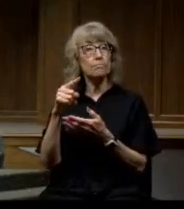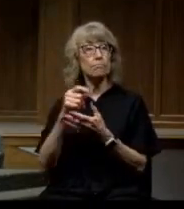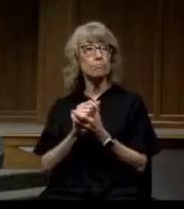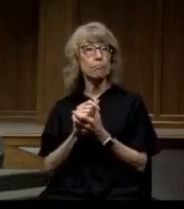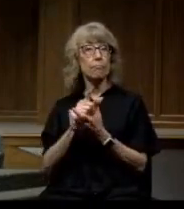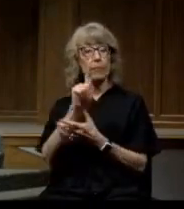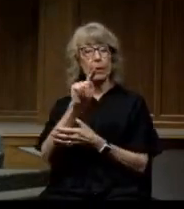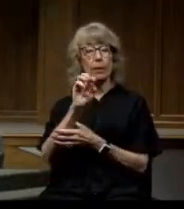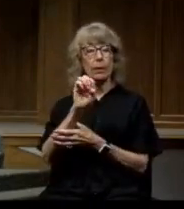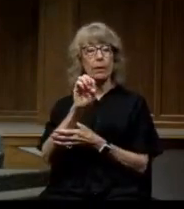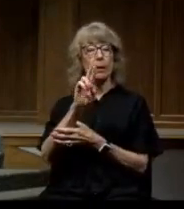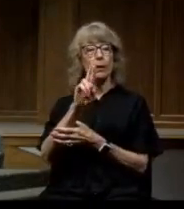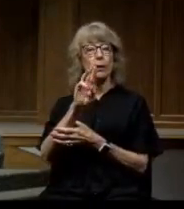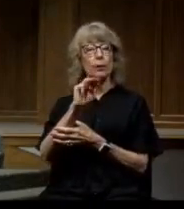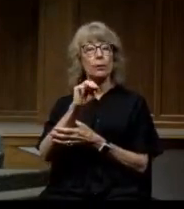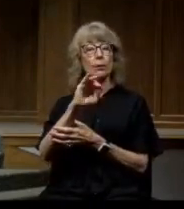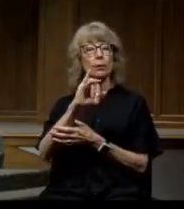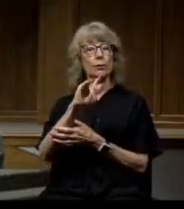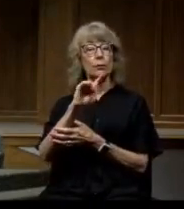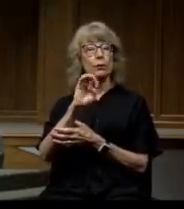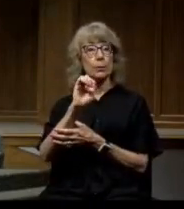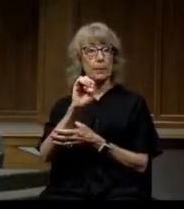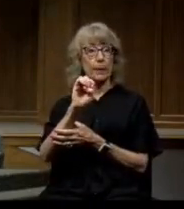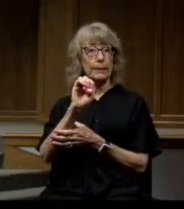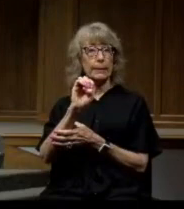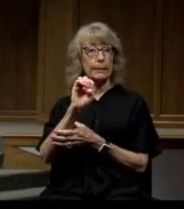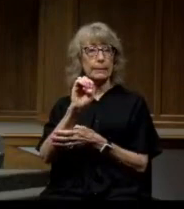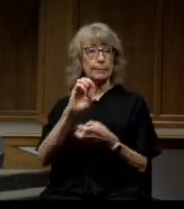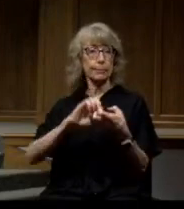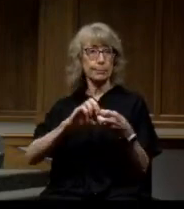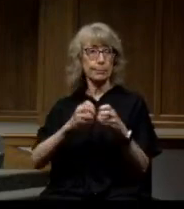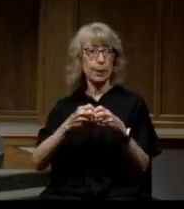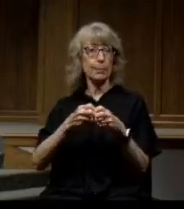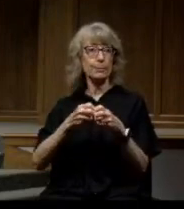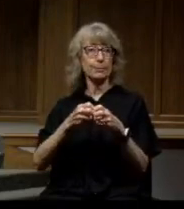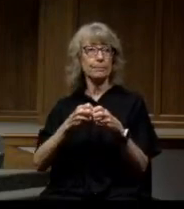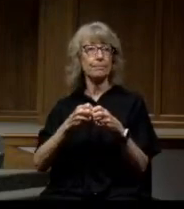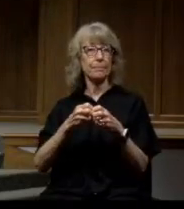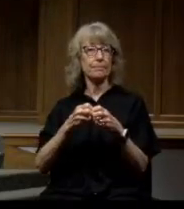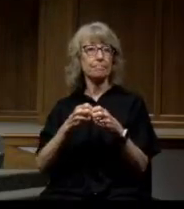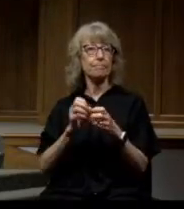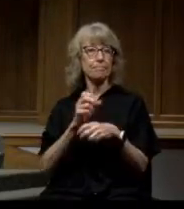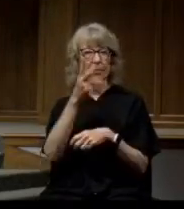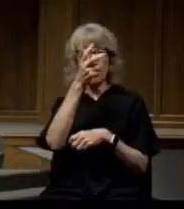termite infestation. Angry. Or you're angry because